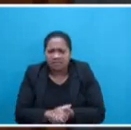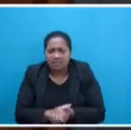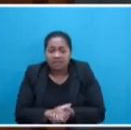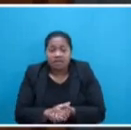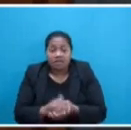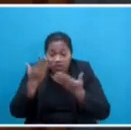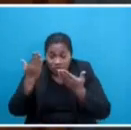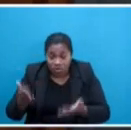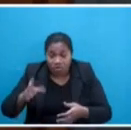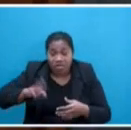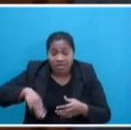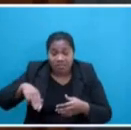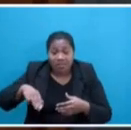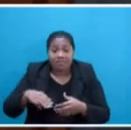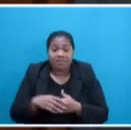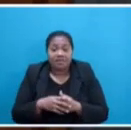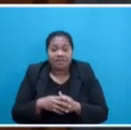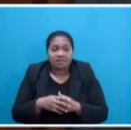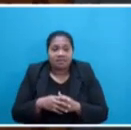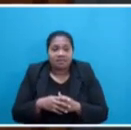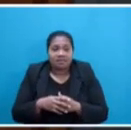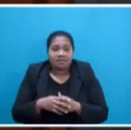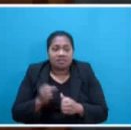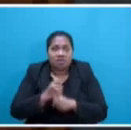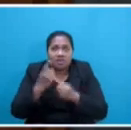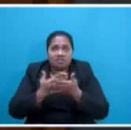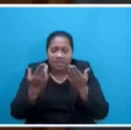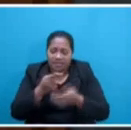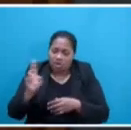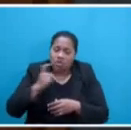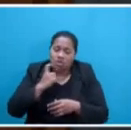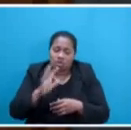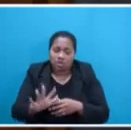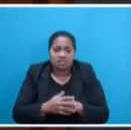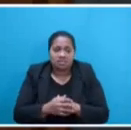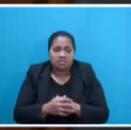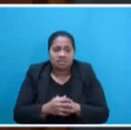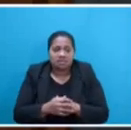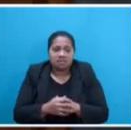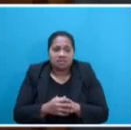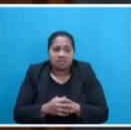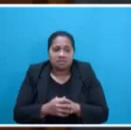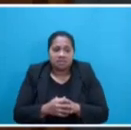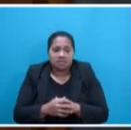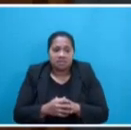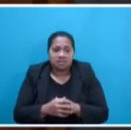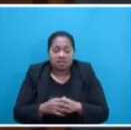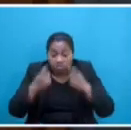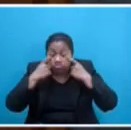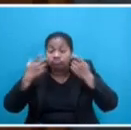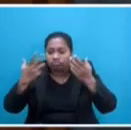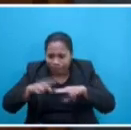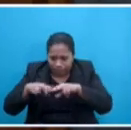the honorable member, God is bigger than her curse. Far from gaining support, Honorable Gengar Tambua showed Fiji her true nature. I